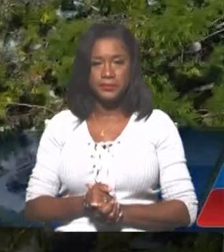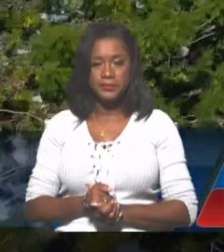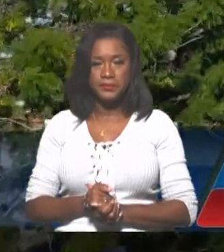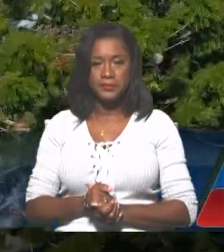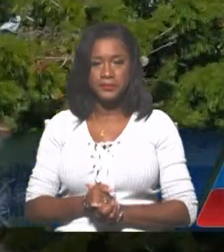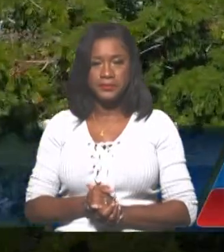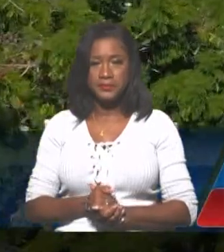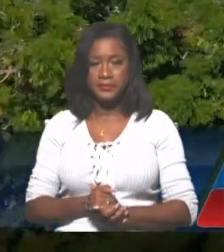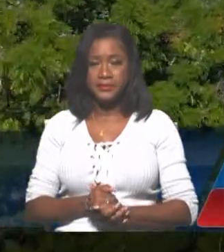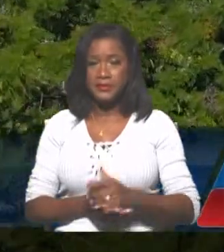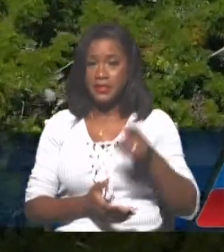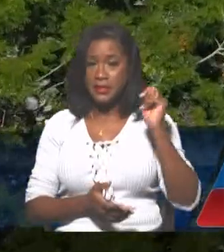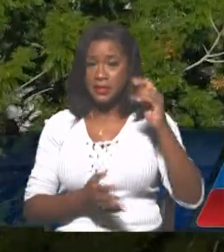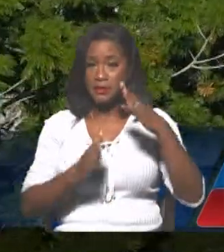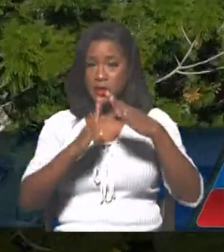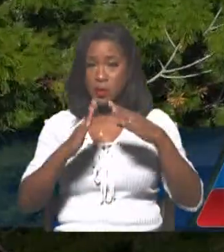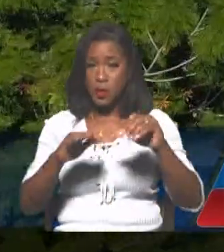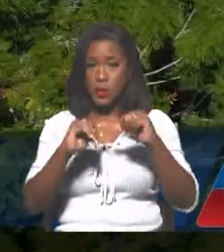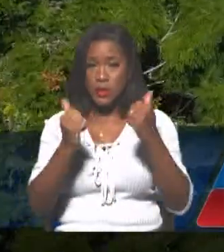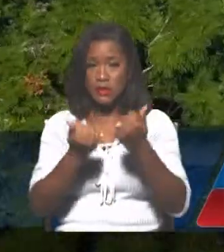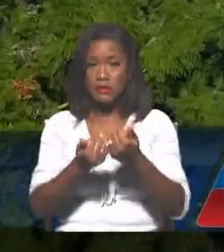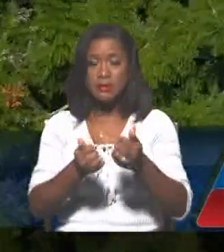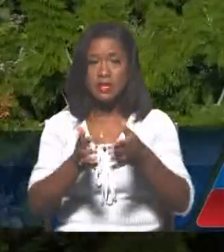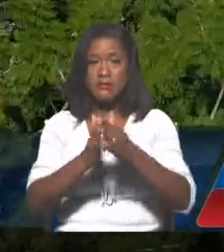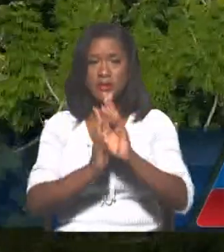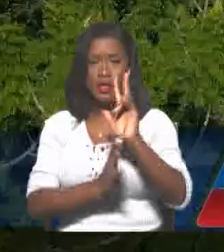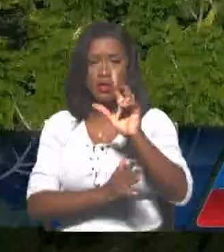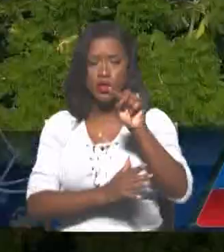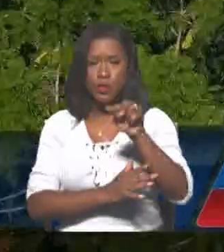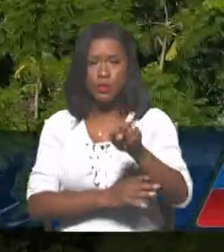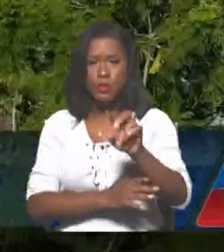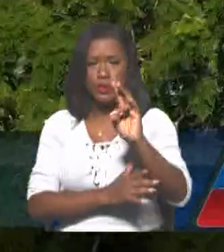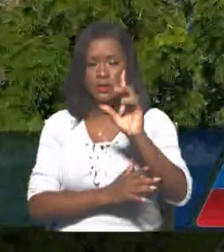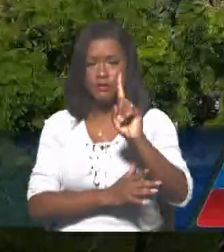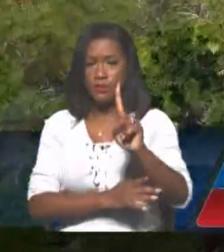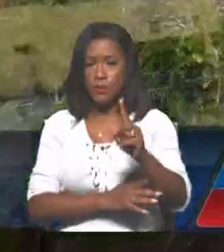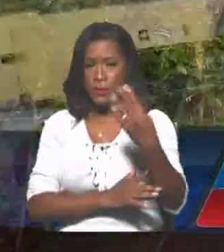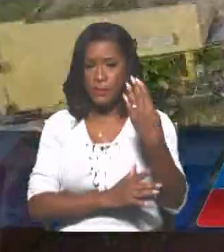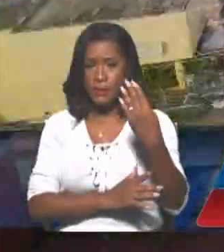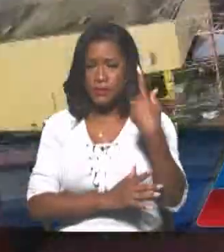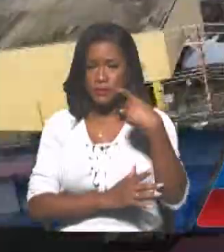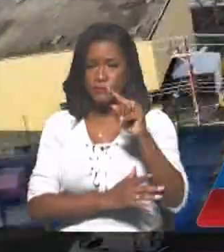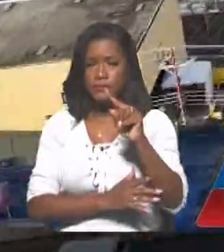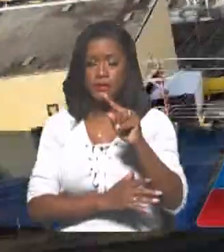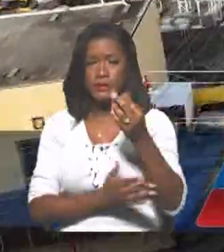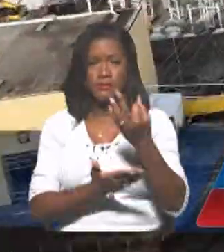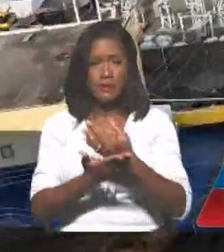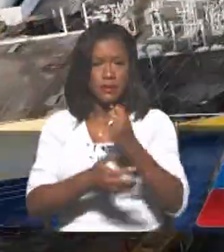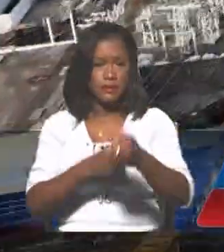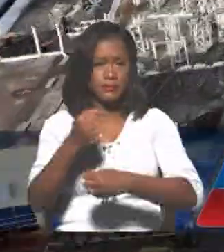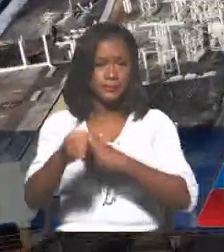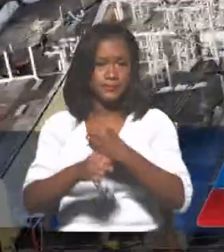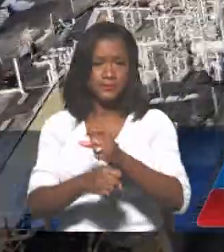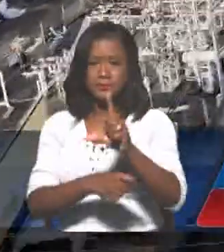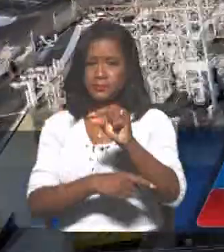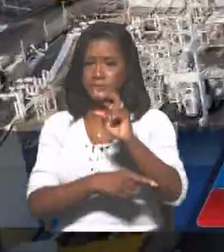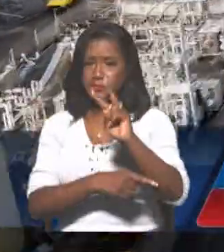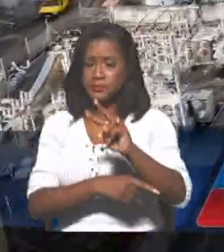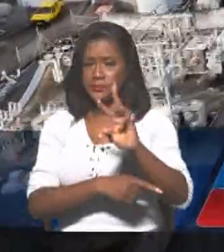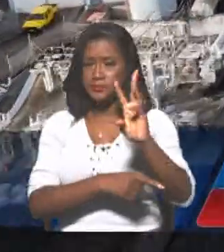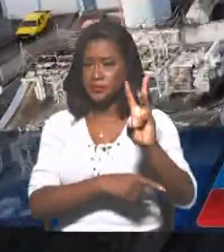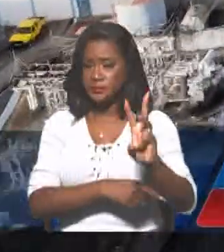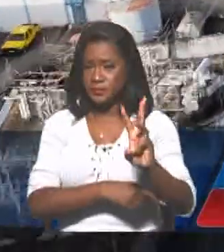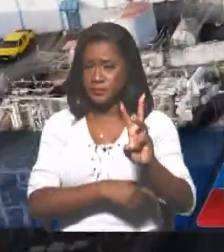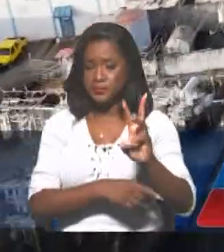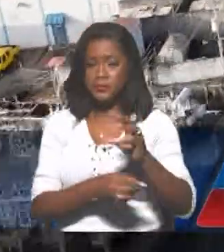The Tobago House of Assembly is requesting $3.71 billion for fiscal 2026. Secretary of Finance Petal-Ann